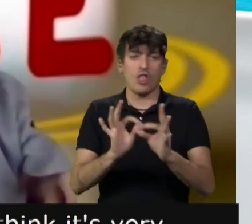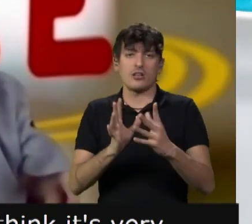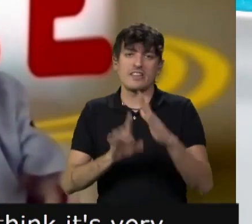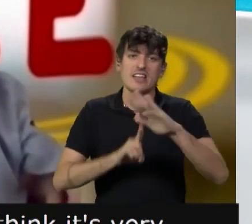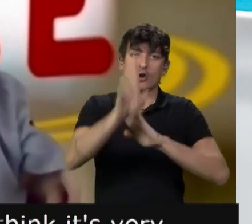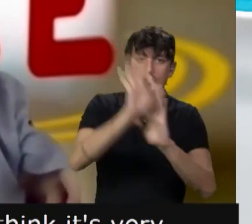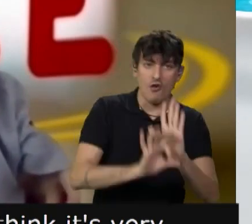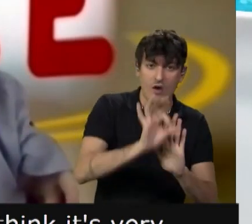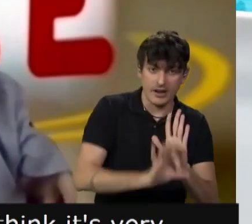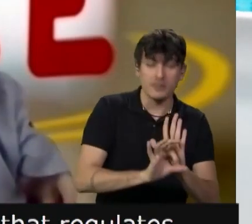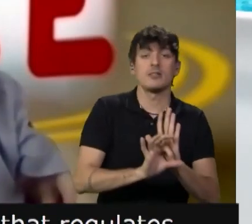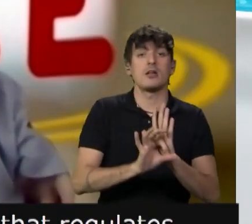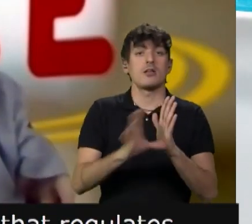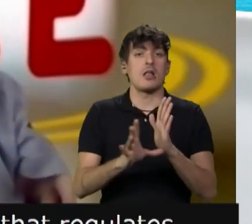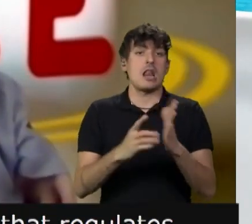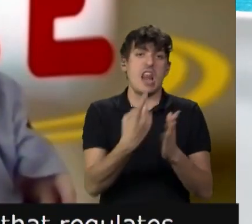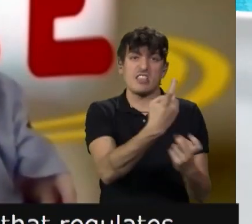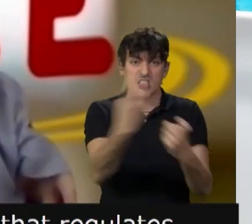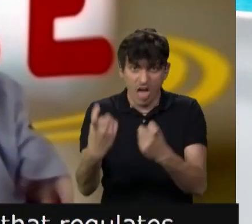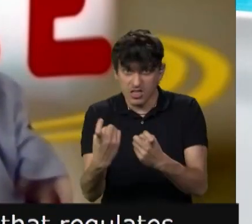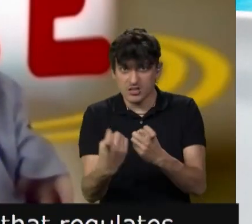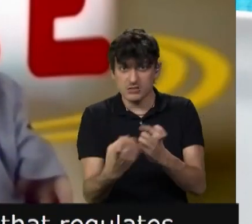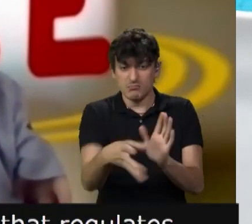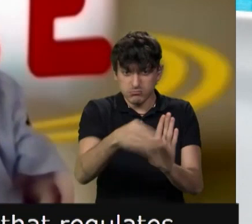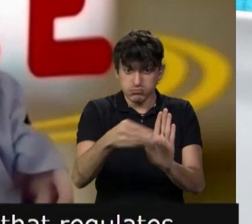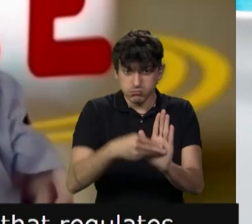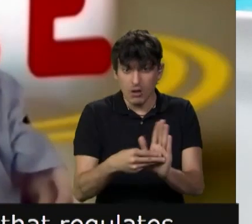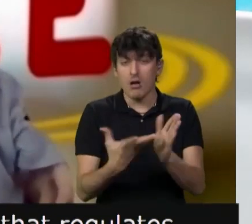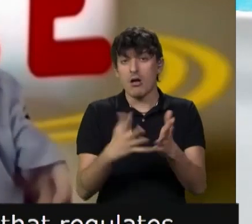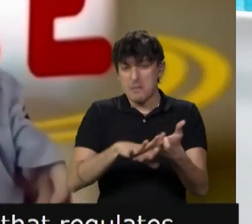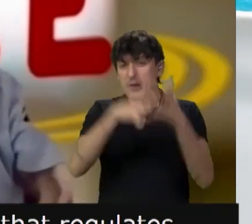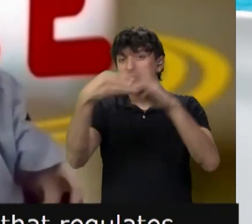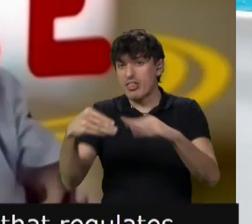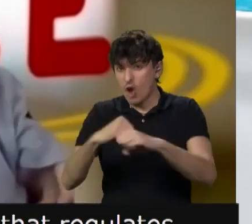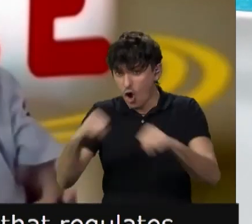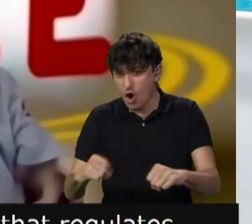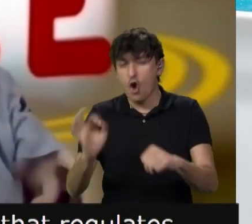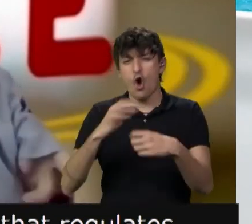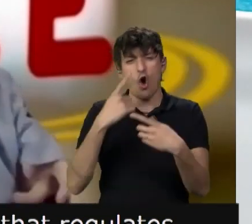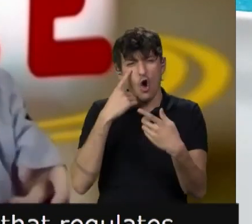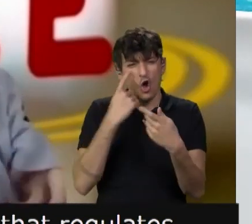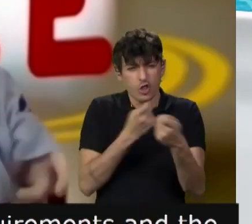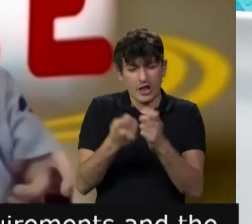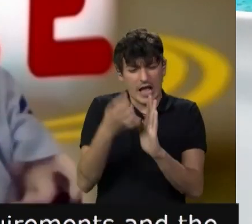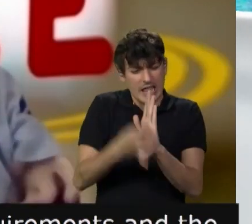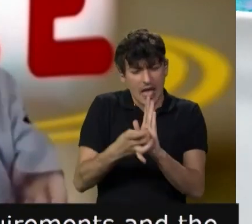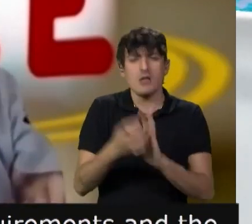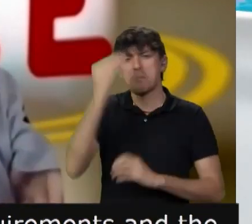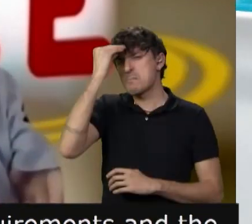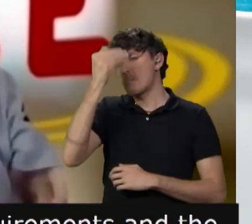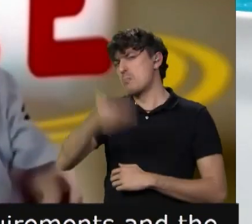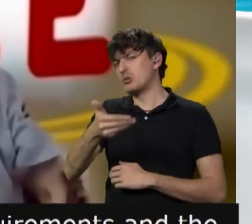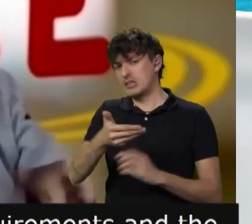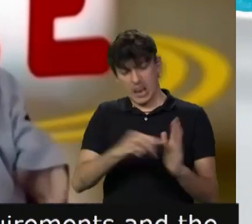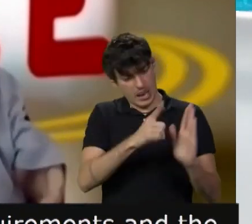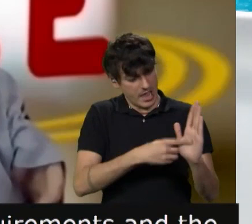software development and the captation of the requirements and needs, the design, implementation, quality control. It's important that